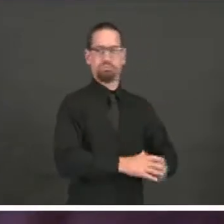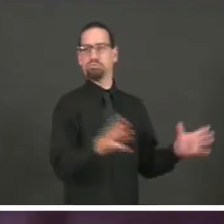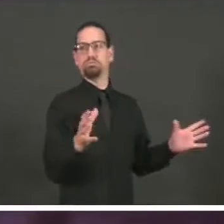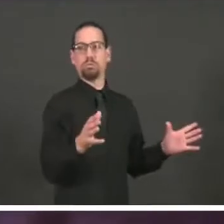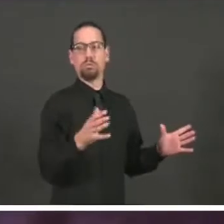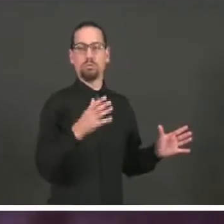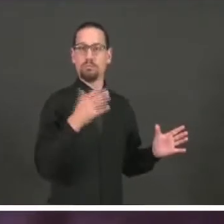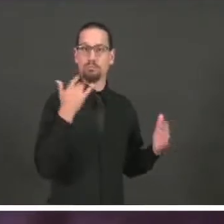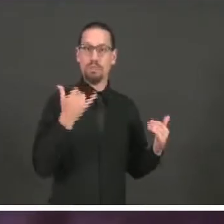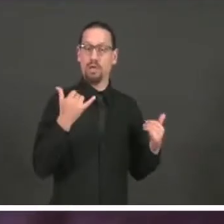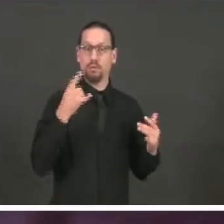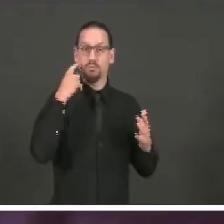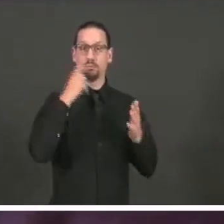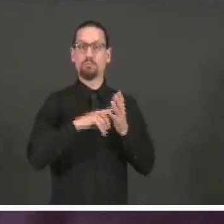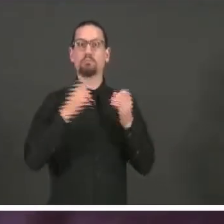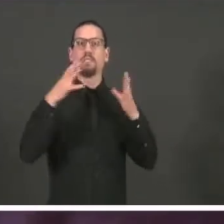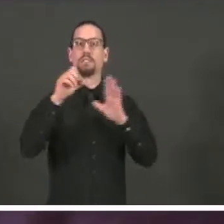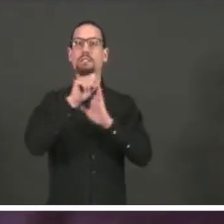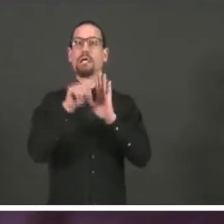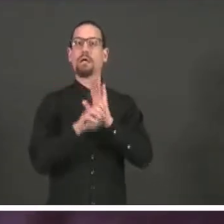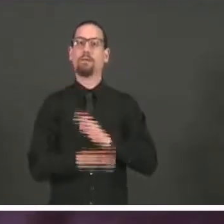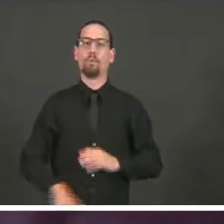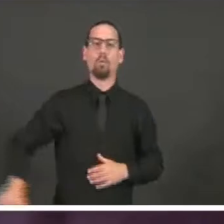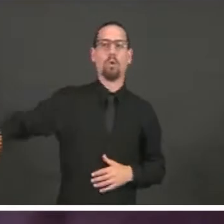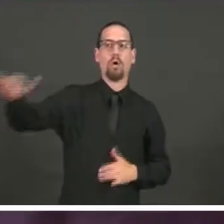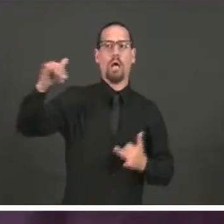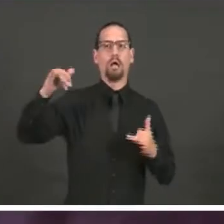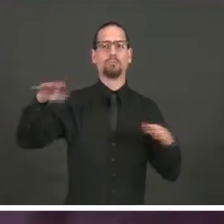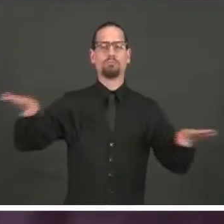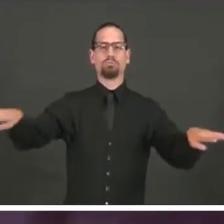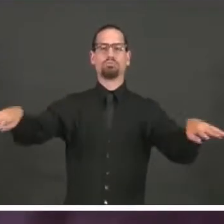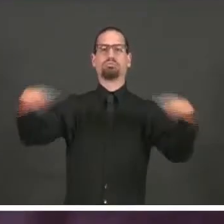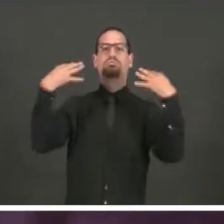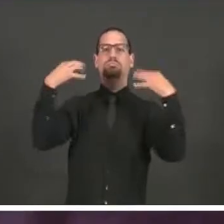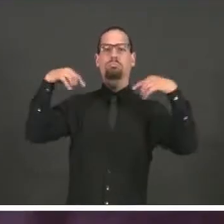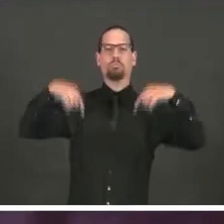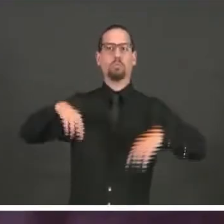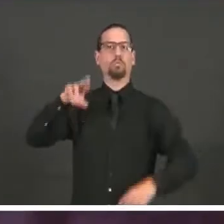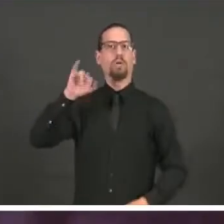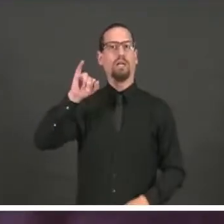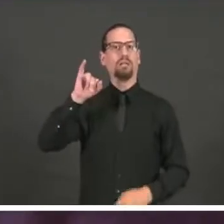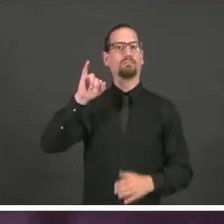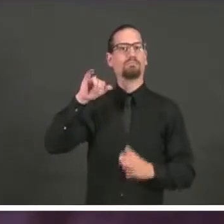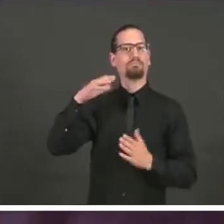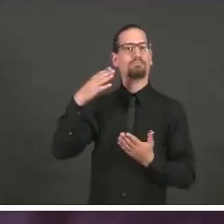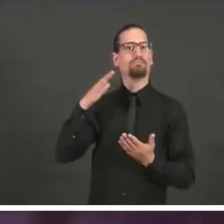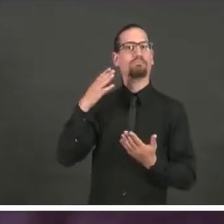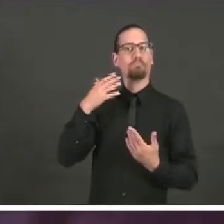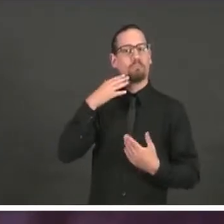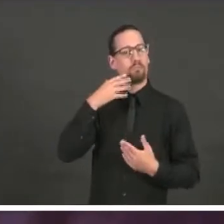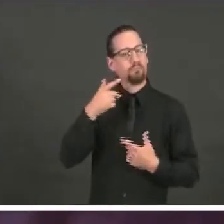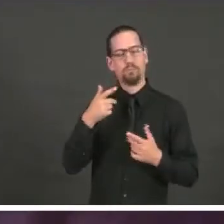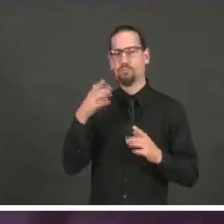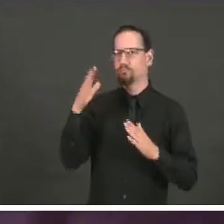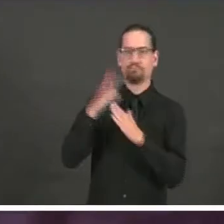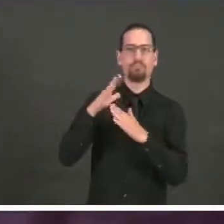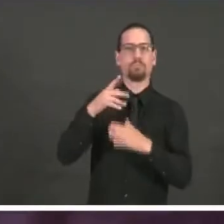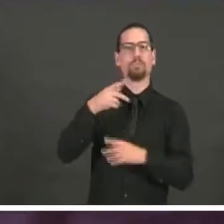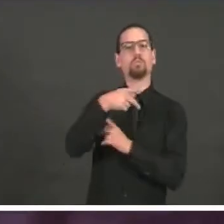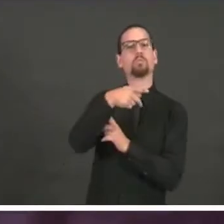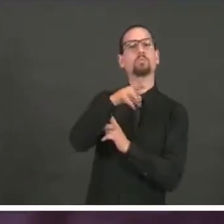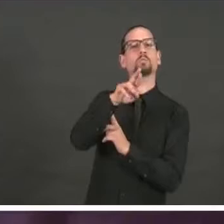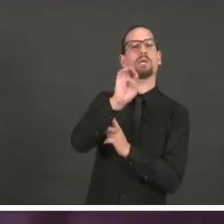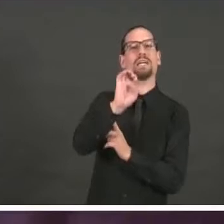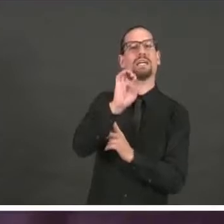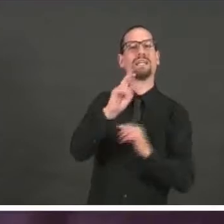a first in the nation state-level partner to reinvent high school for Rhode Island. So that's still continuing.